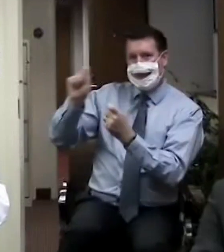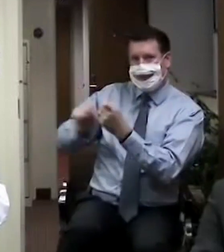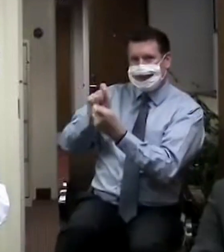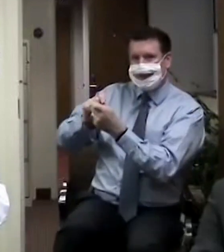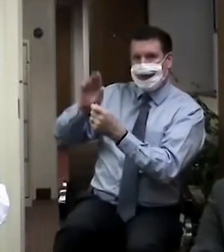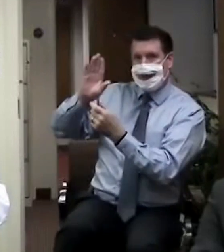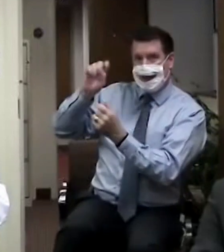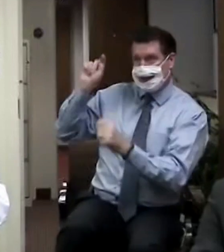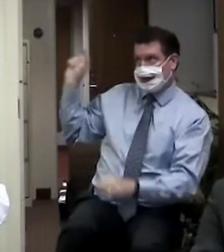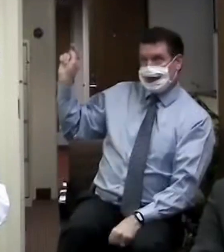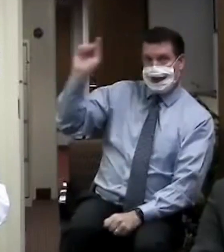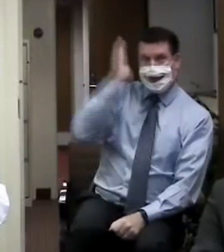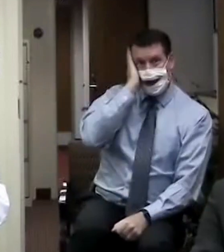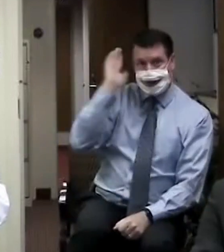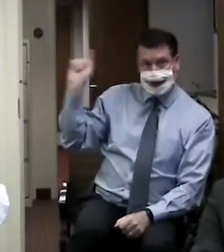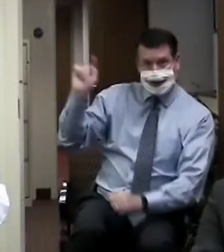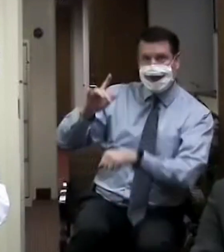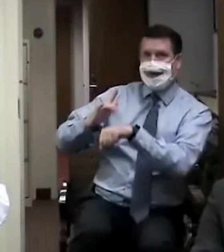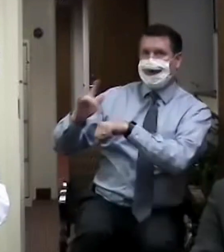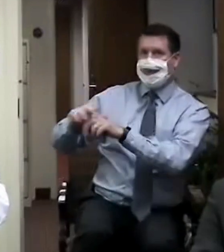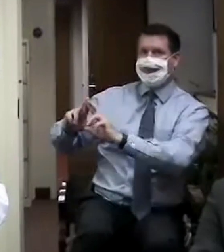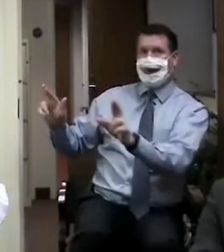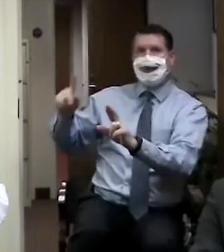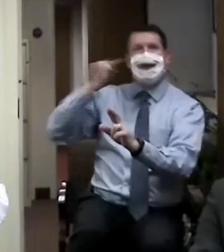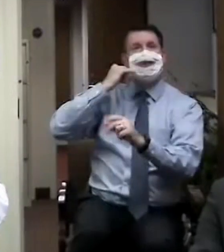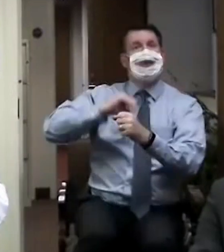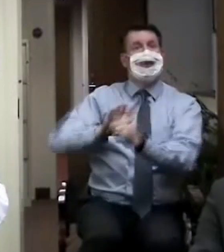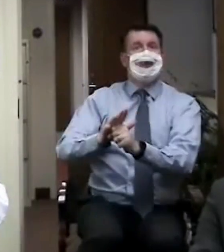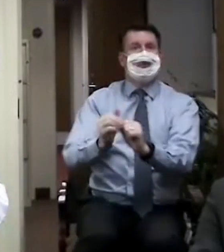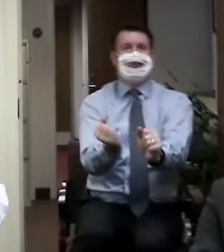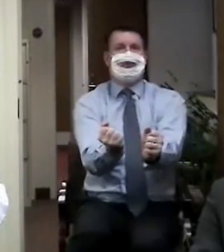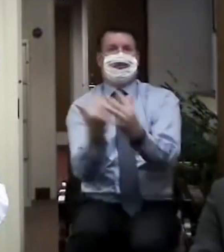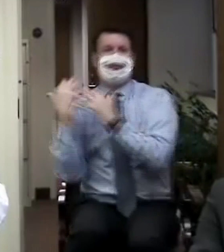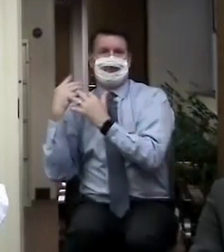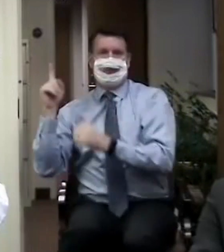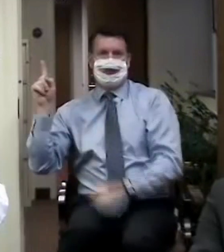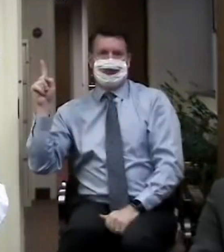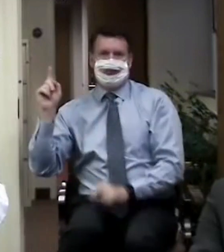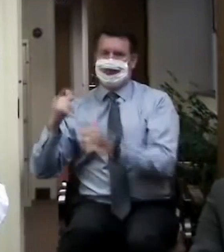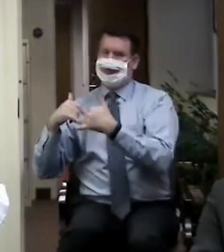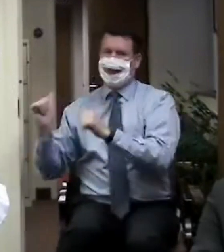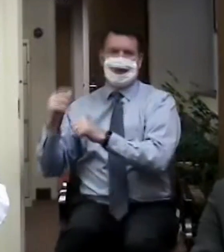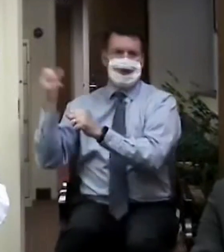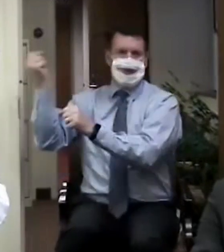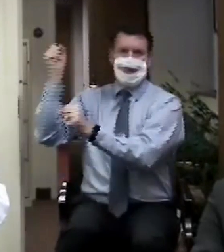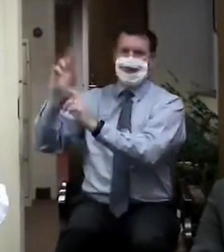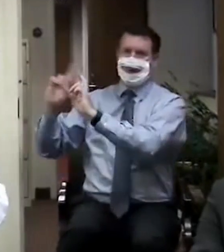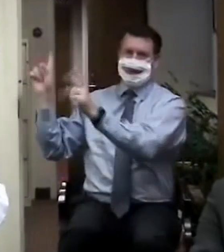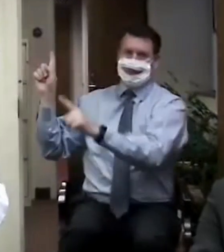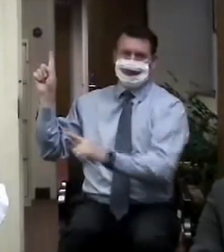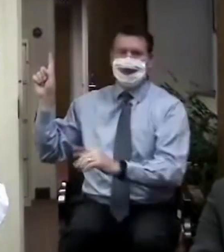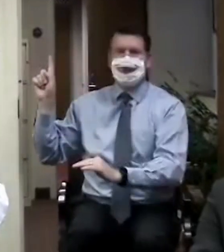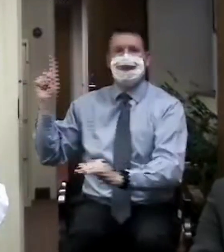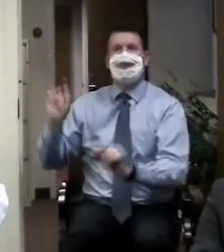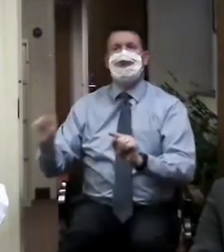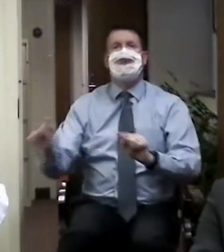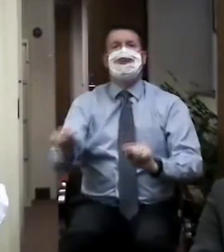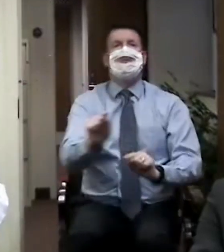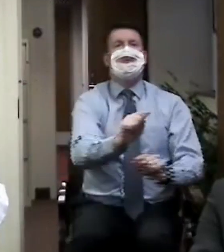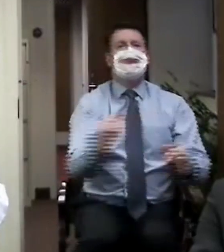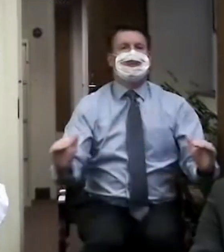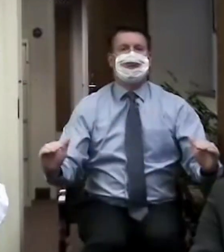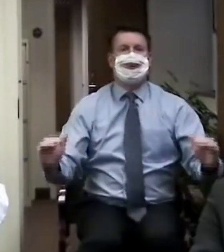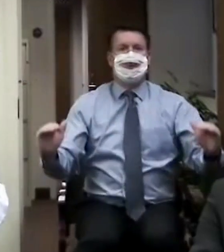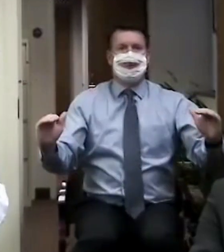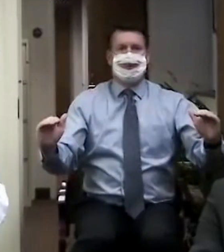again, as Kathleen Gallucci described, match our volumes of staff with our patient